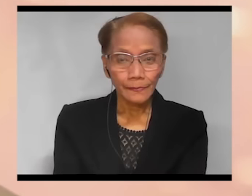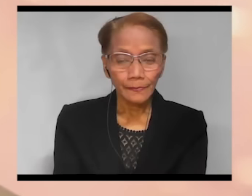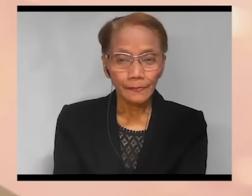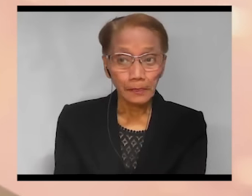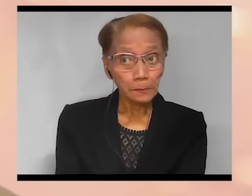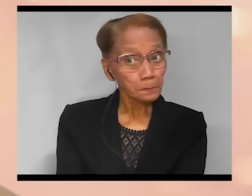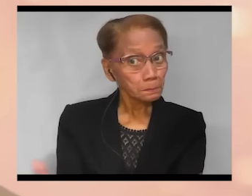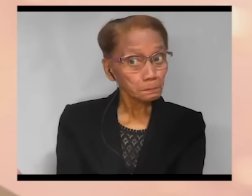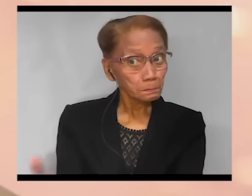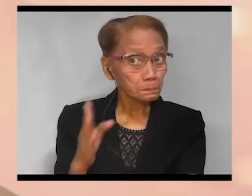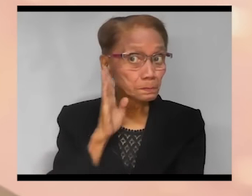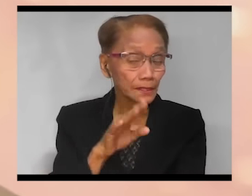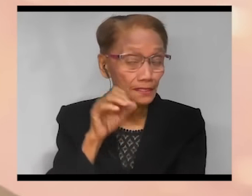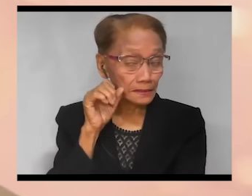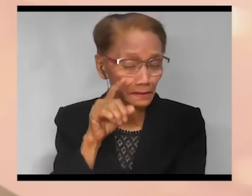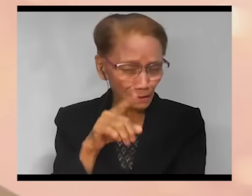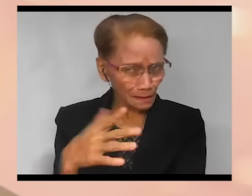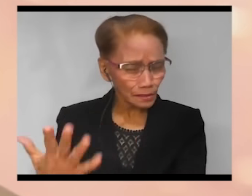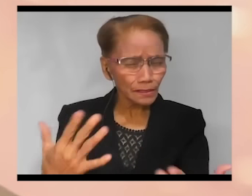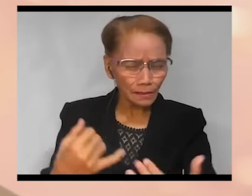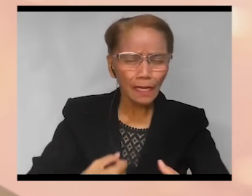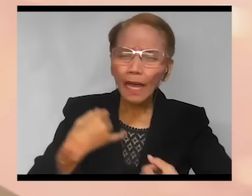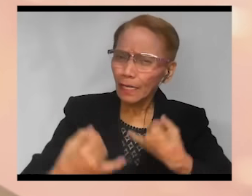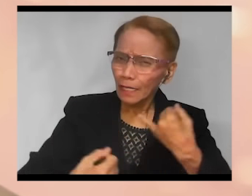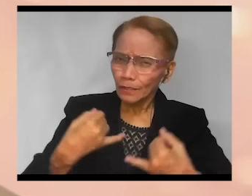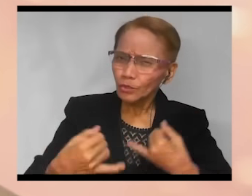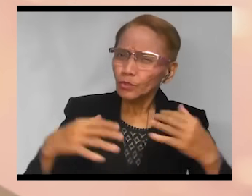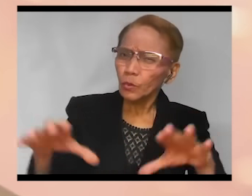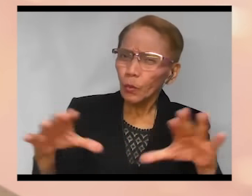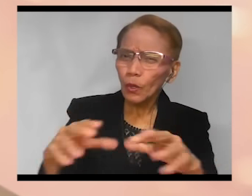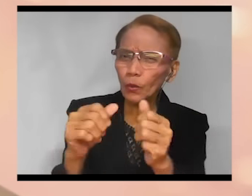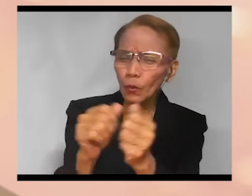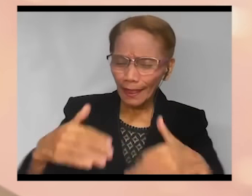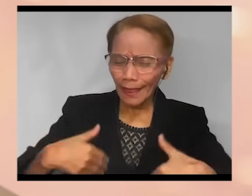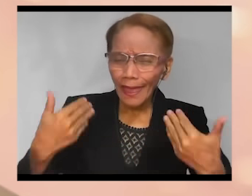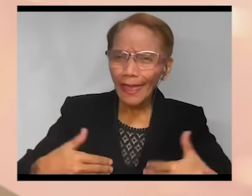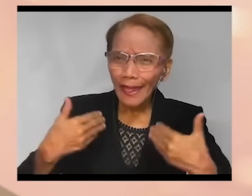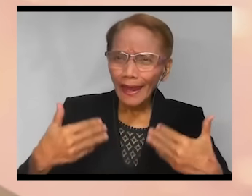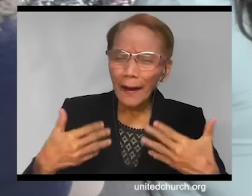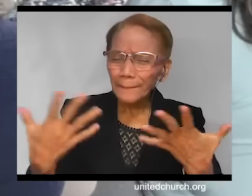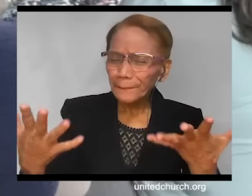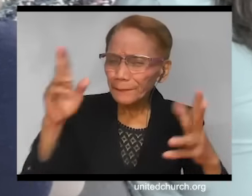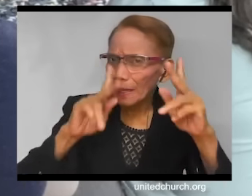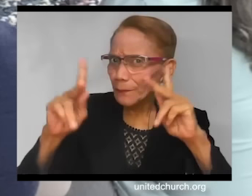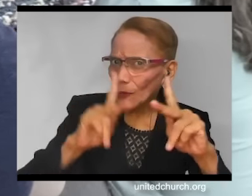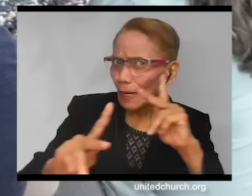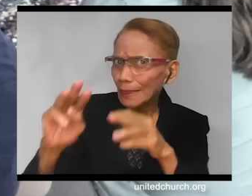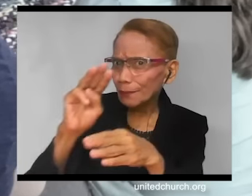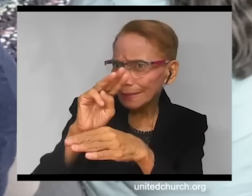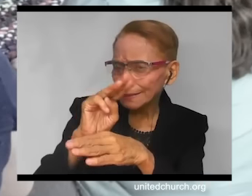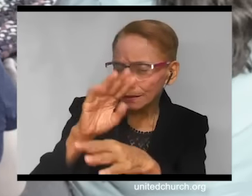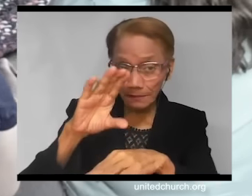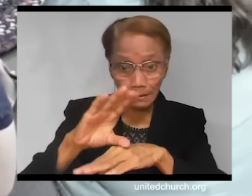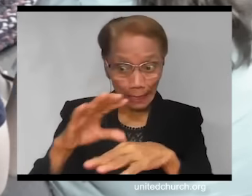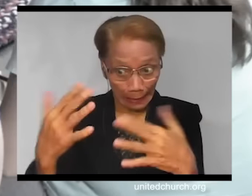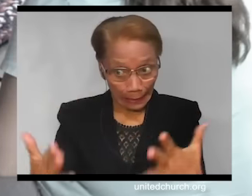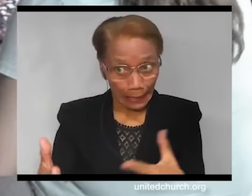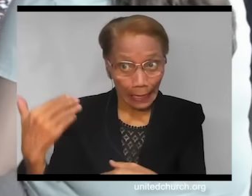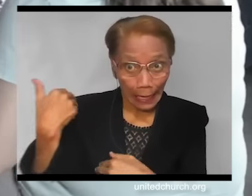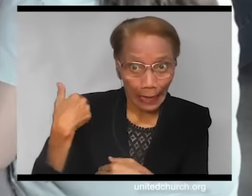Brothers and sisters, it is a joy to work with the young people in different ministries in the church. They possess knowledge